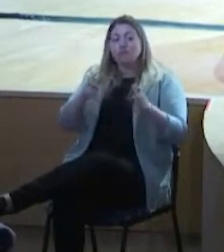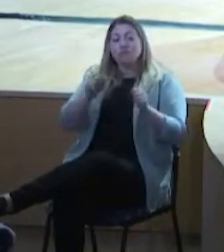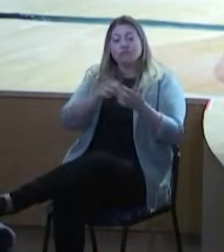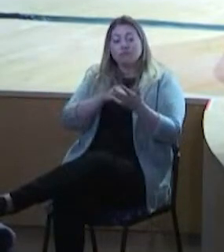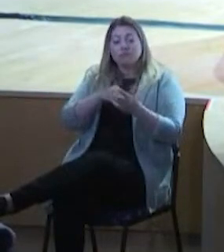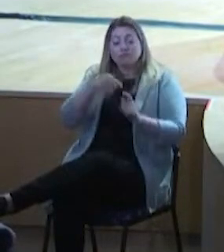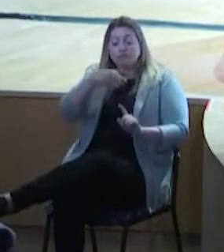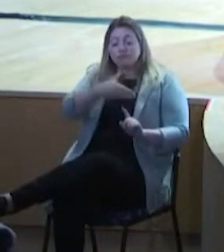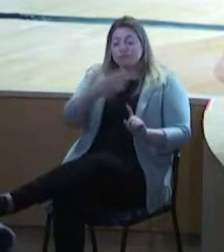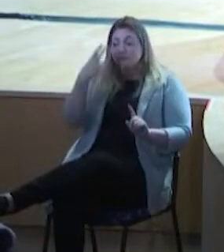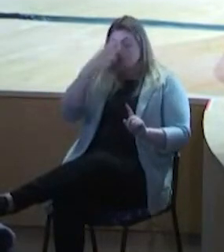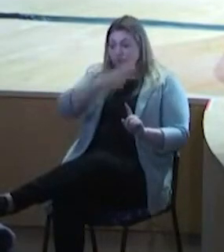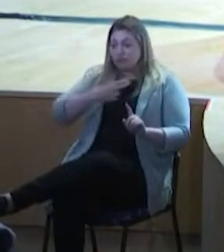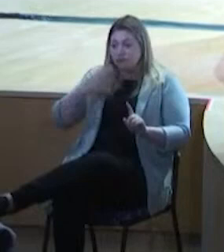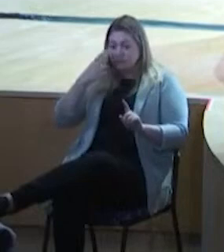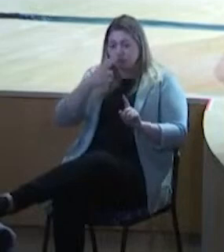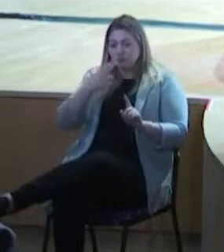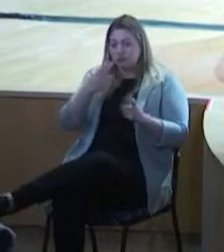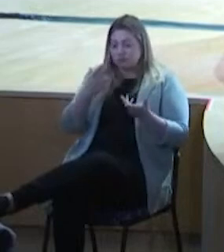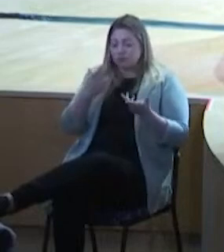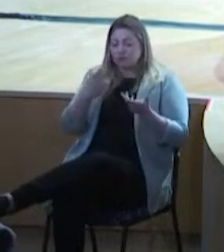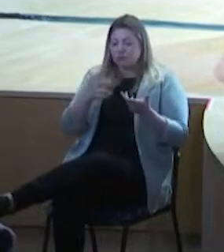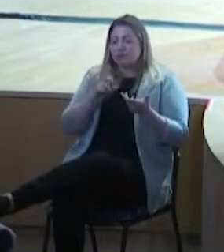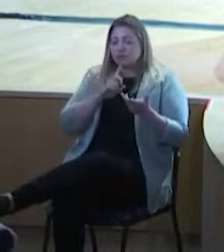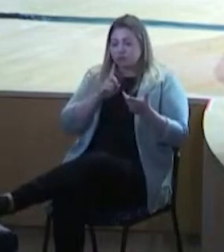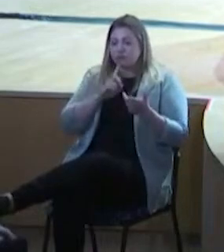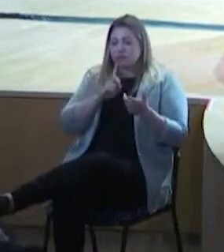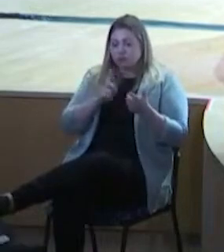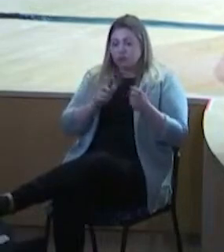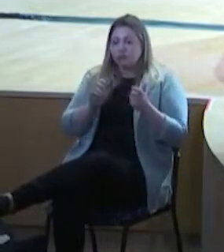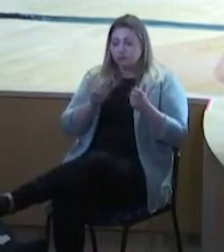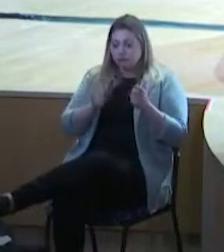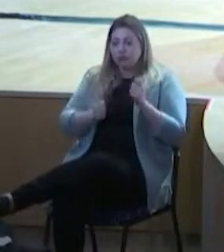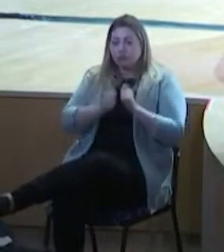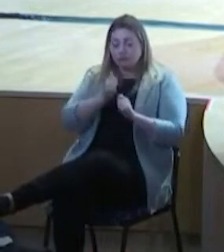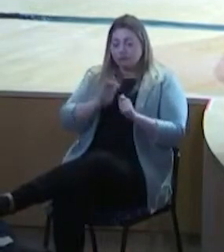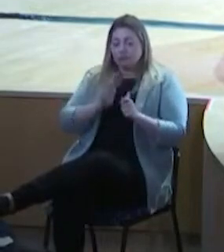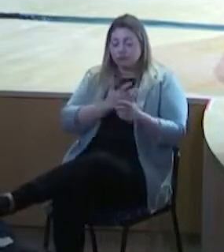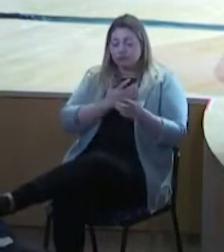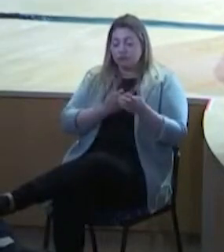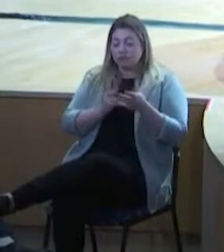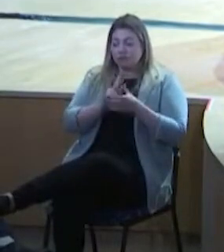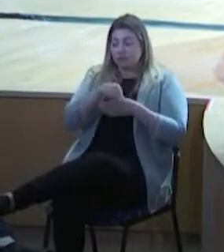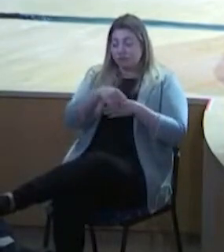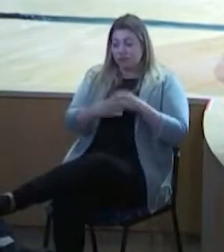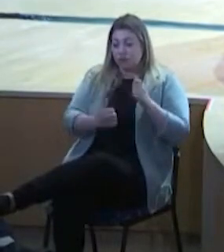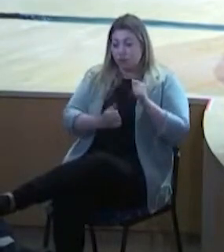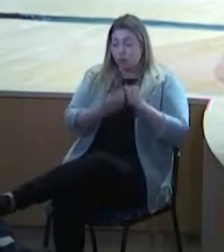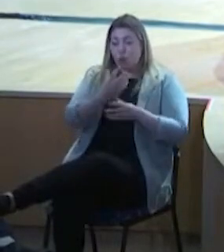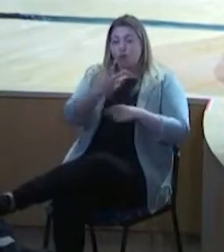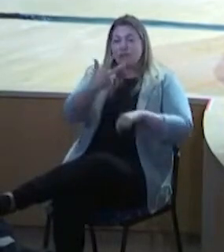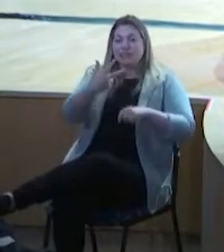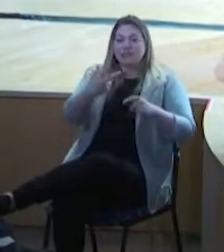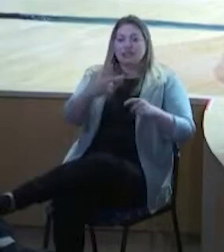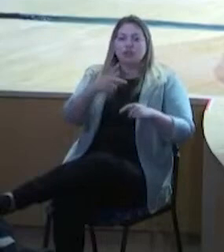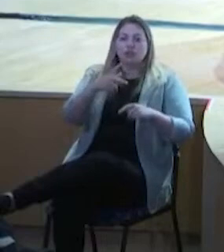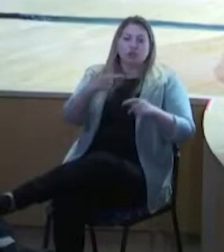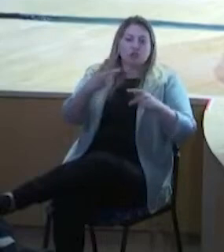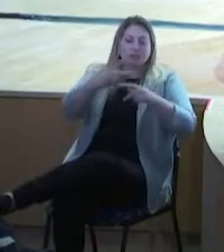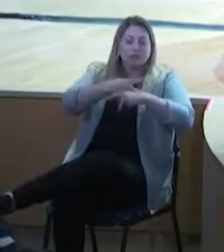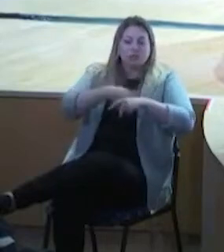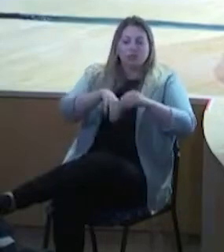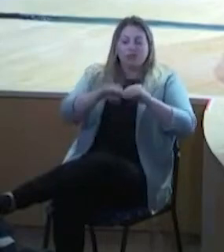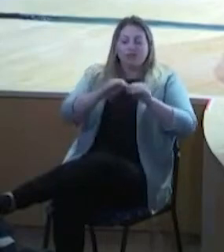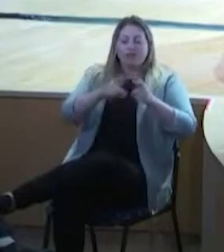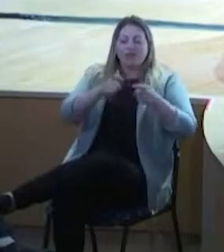Hawaii. The growth rate of majority of our plants is 20 times faster than anywhere in the world, just because of our geological